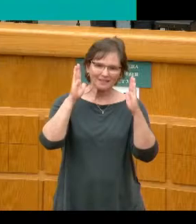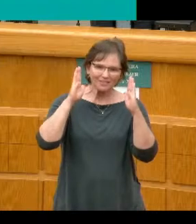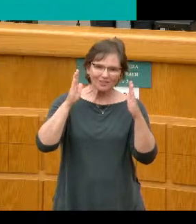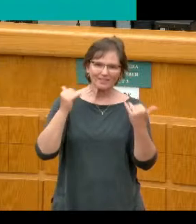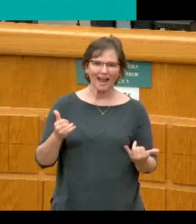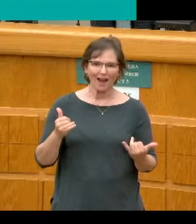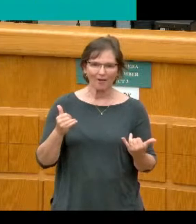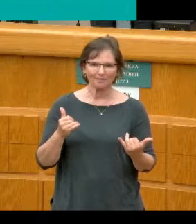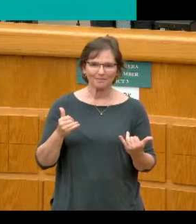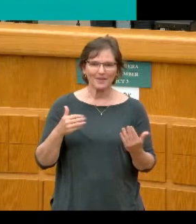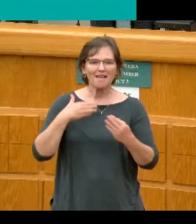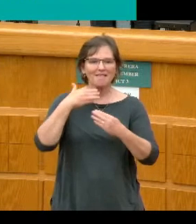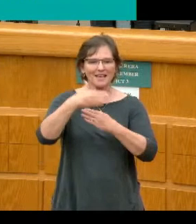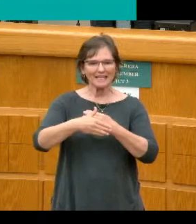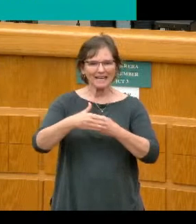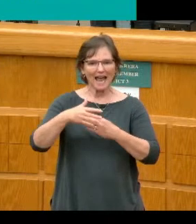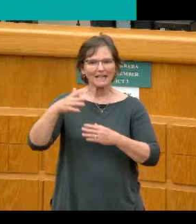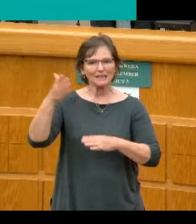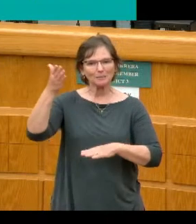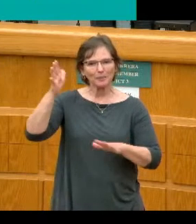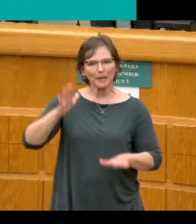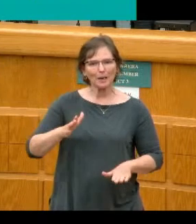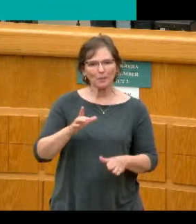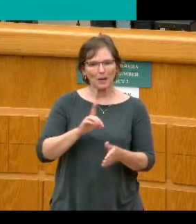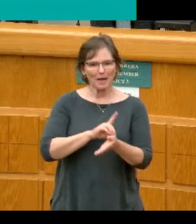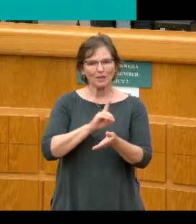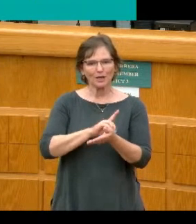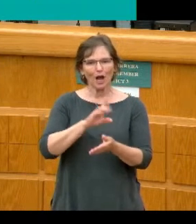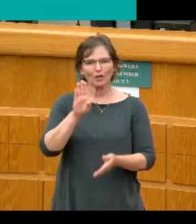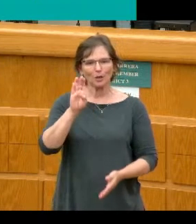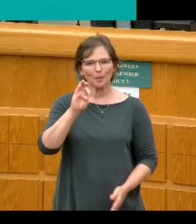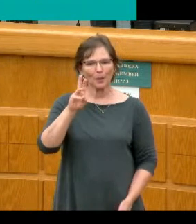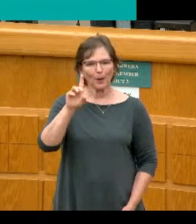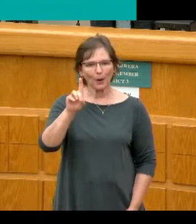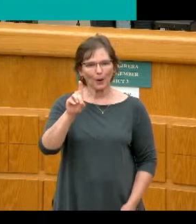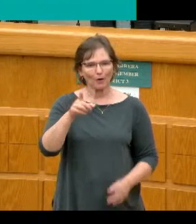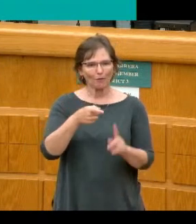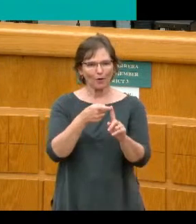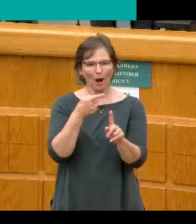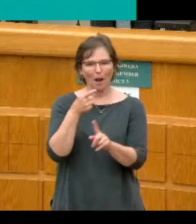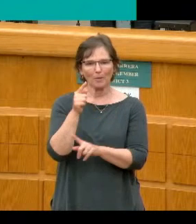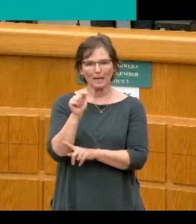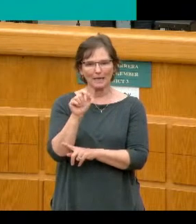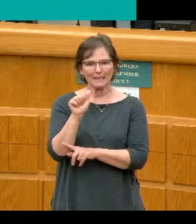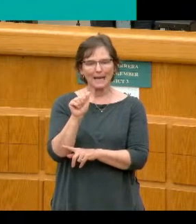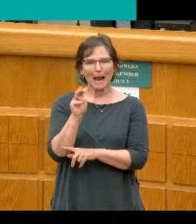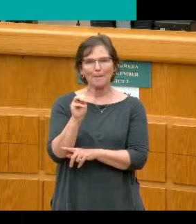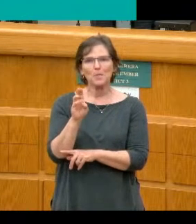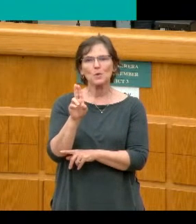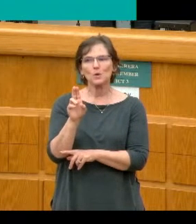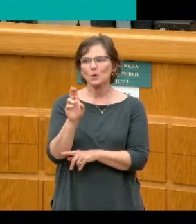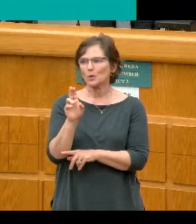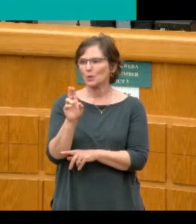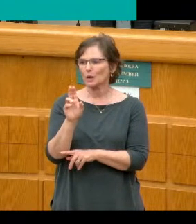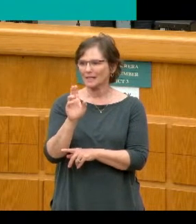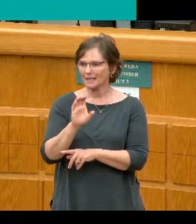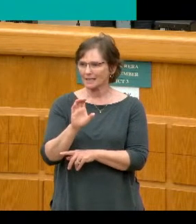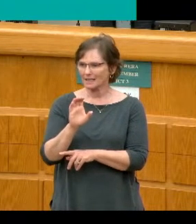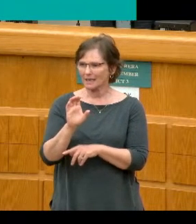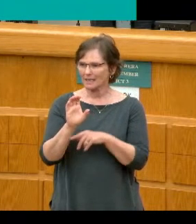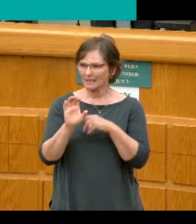normal Coastal Bend lifestyle once again someday. And I say it with a smile because there's